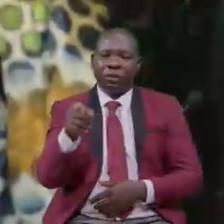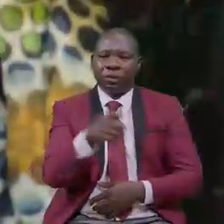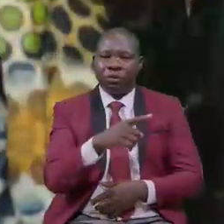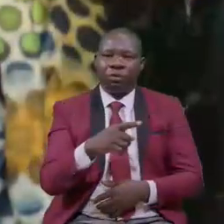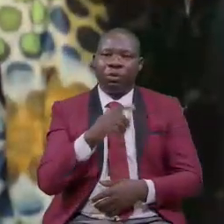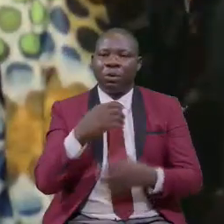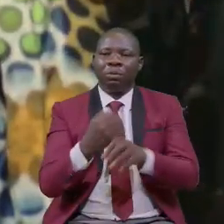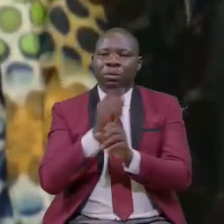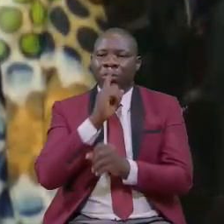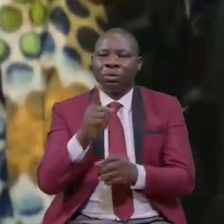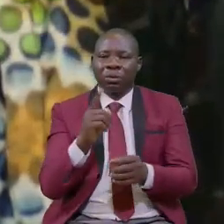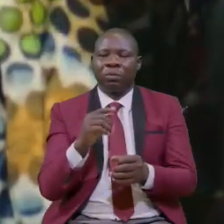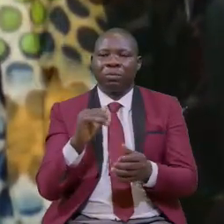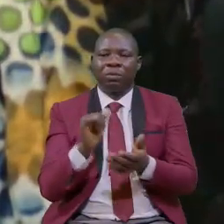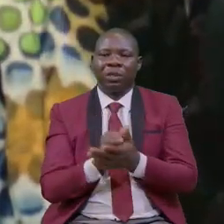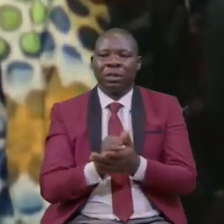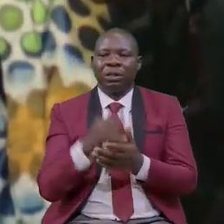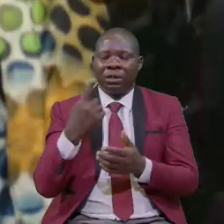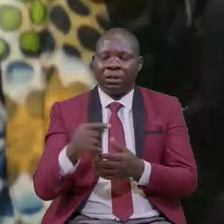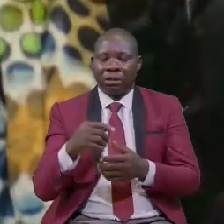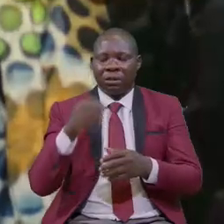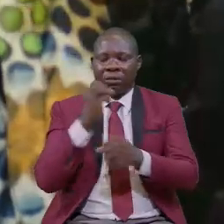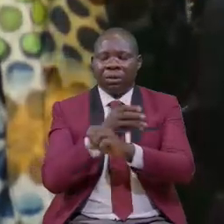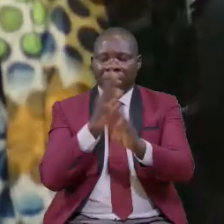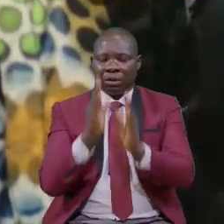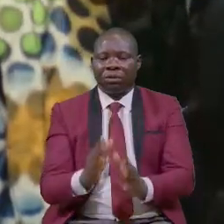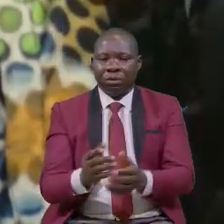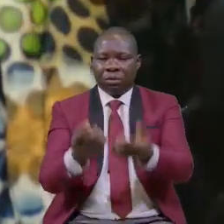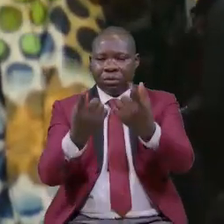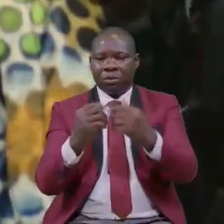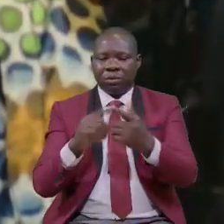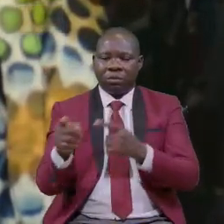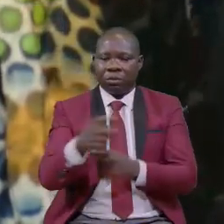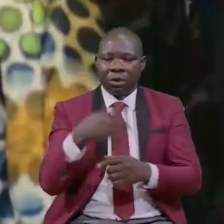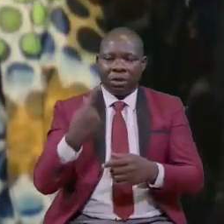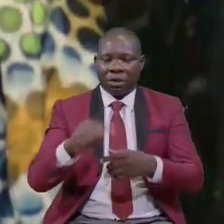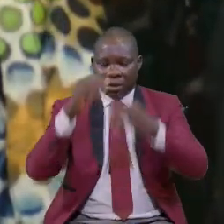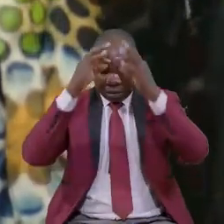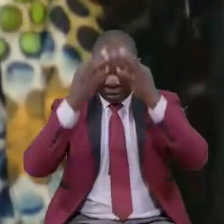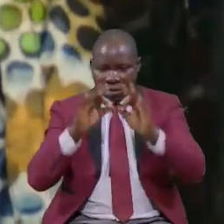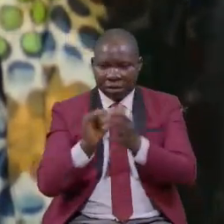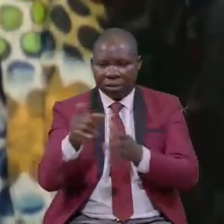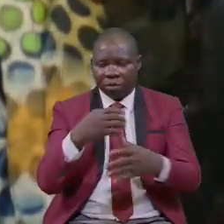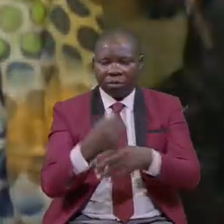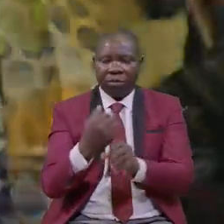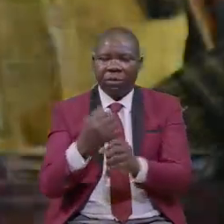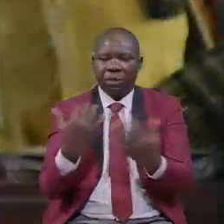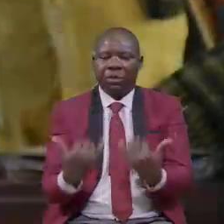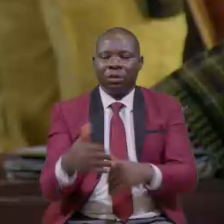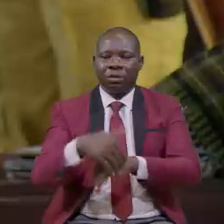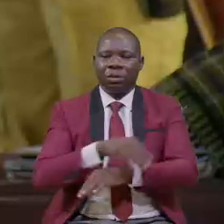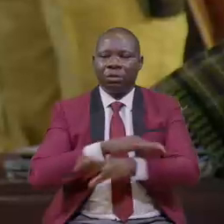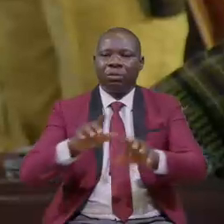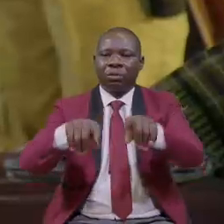Ensure that the counselors reach you. The decision you have made tonight, don't go away from